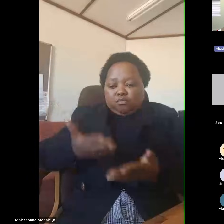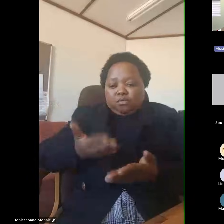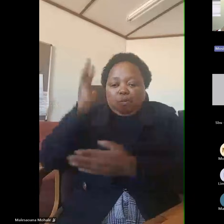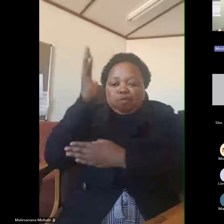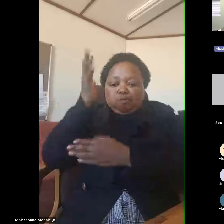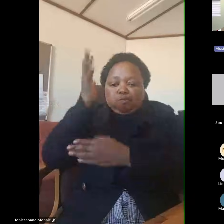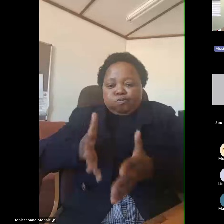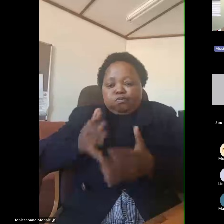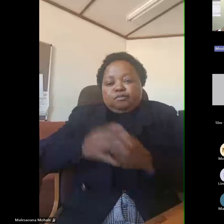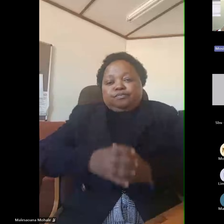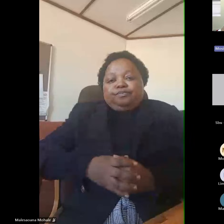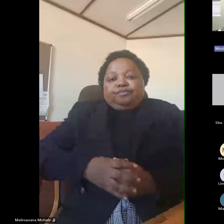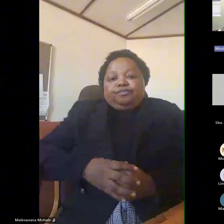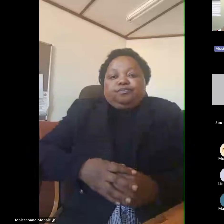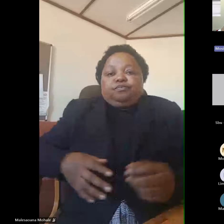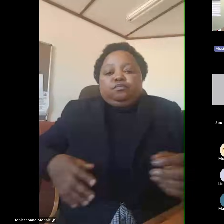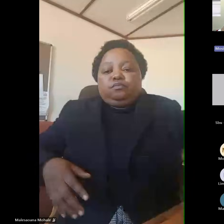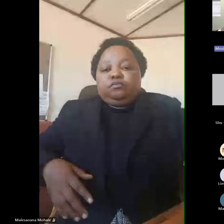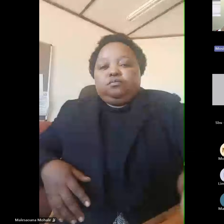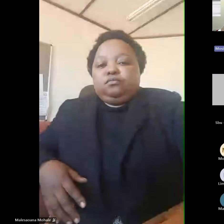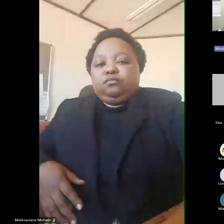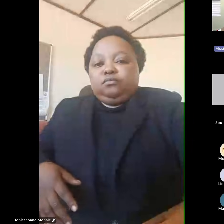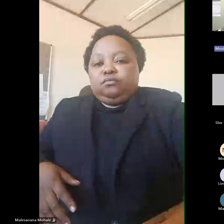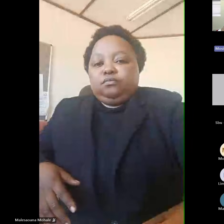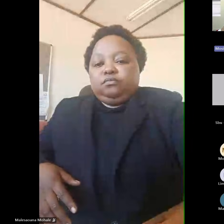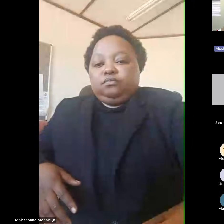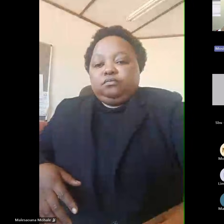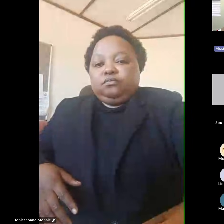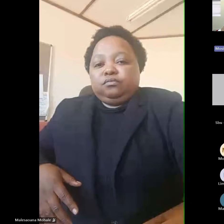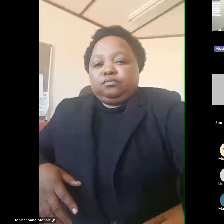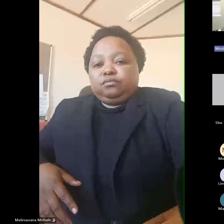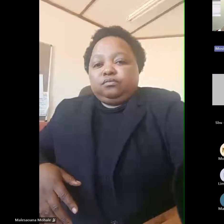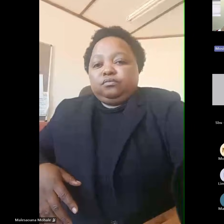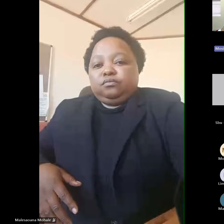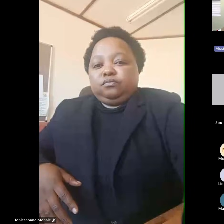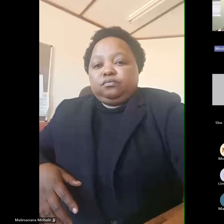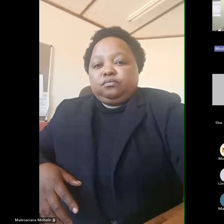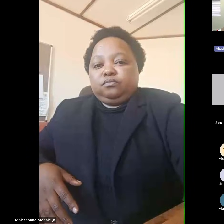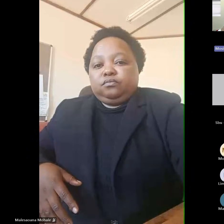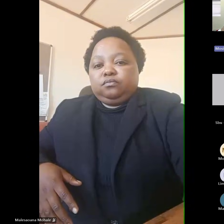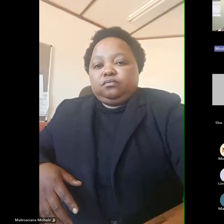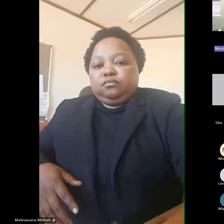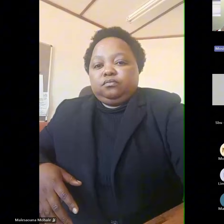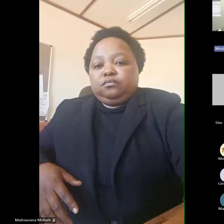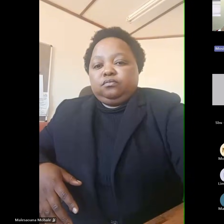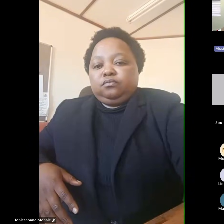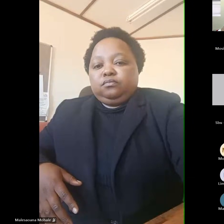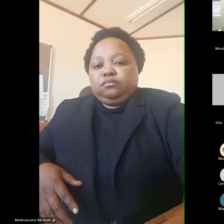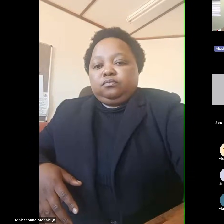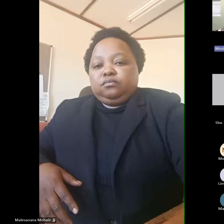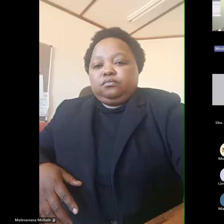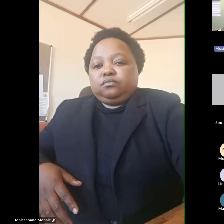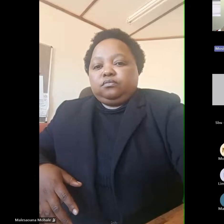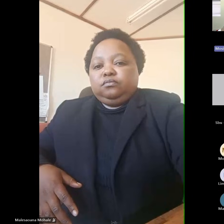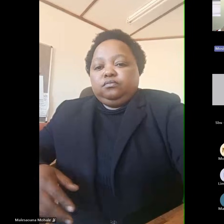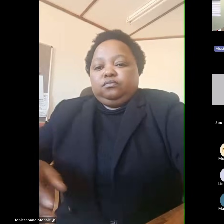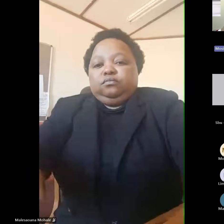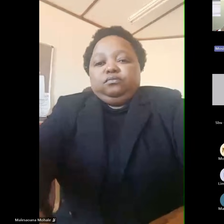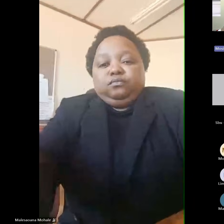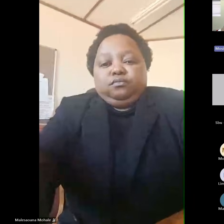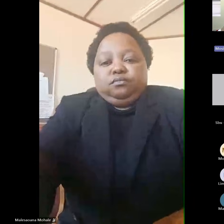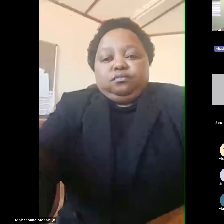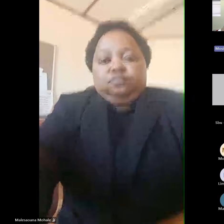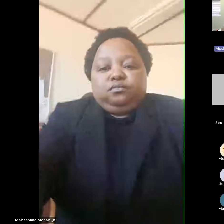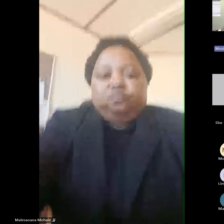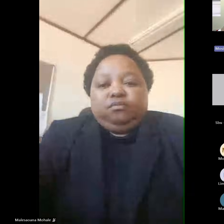you, Dr. Ramagule. Our second presenter is Ms. Refule Sisini. Just to note,